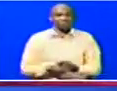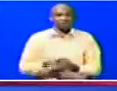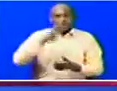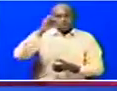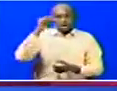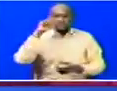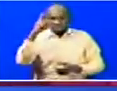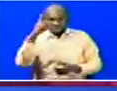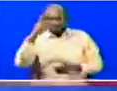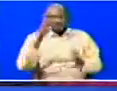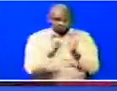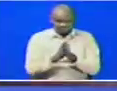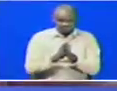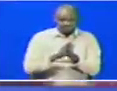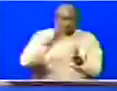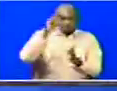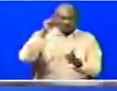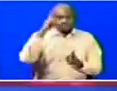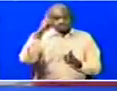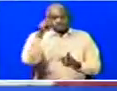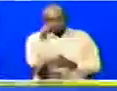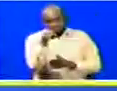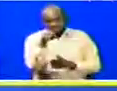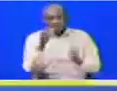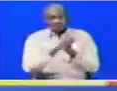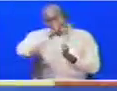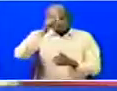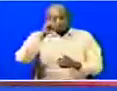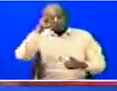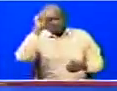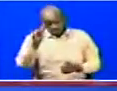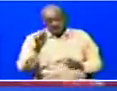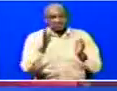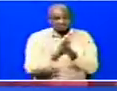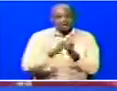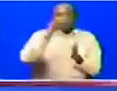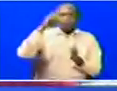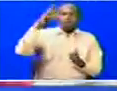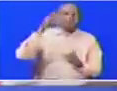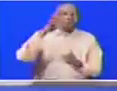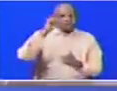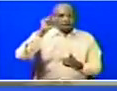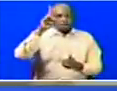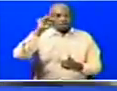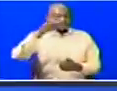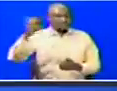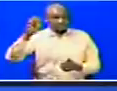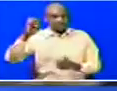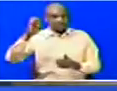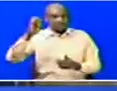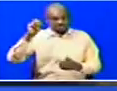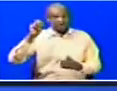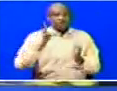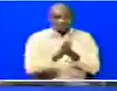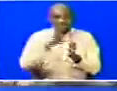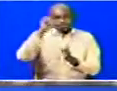Mohamed Abduhak, Mohamed Rahim Nahim, Juma Omar, Maureen Onyango, and Mbwana Samata, together with